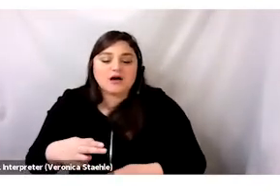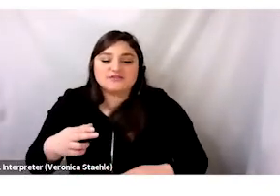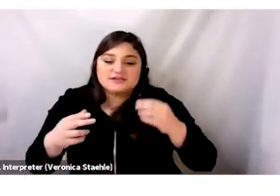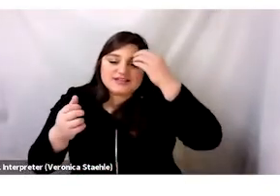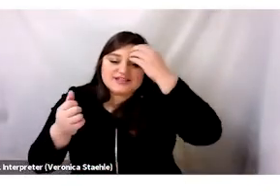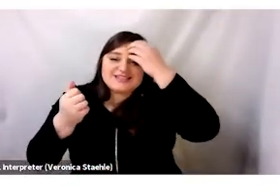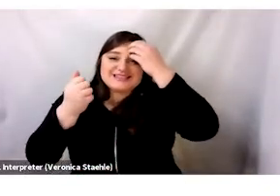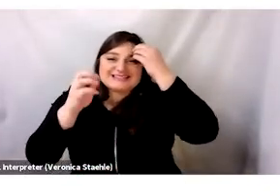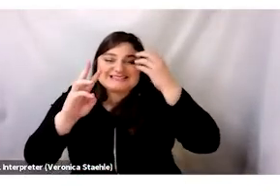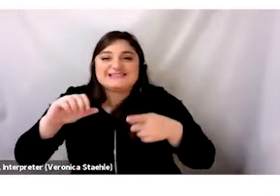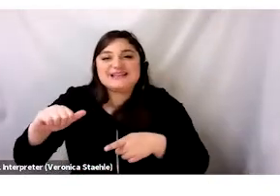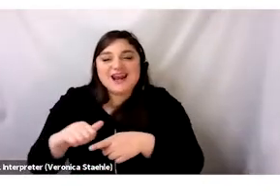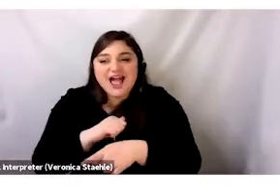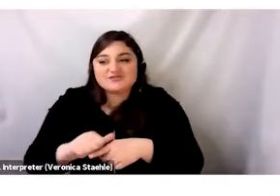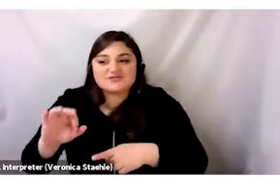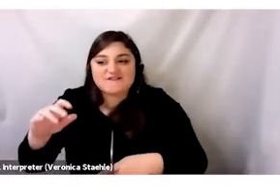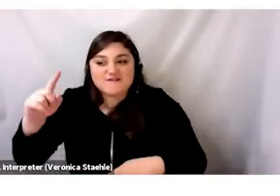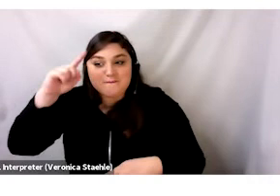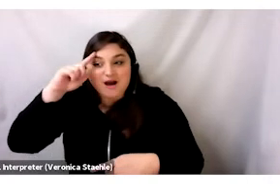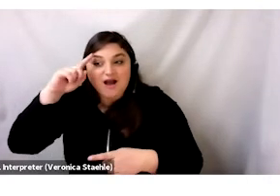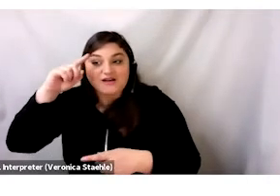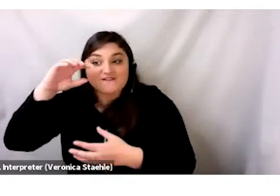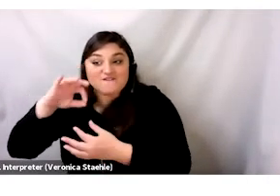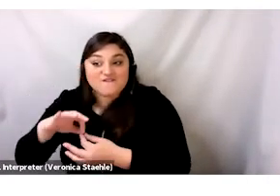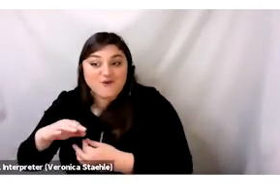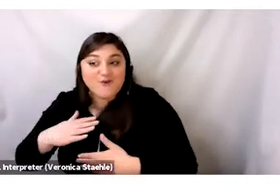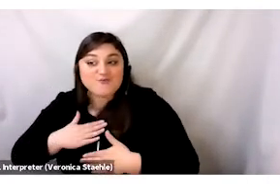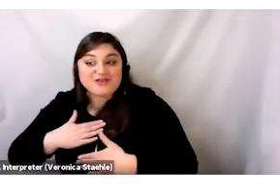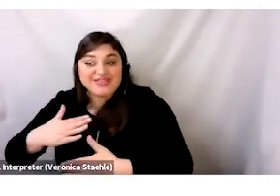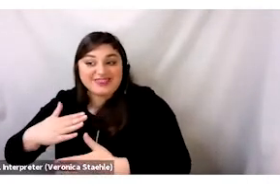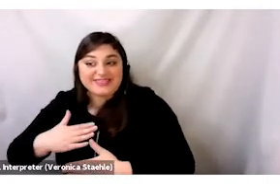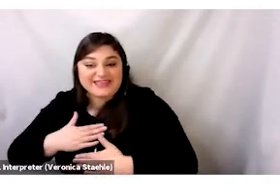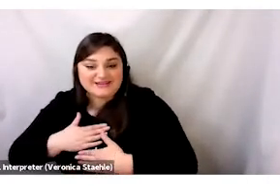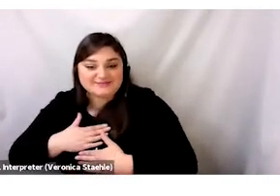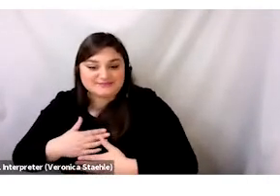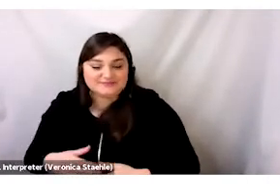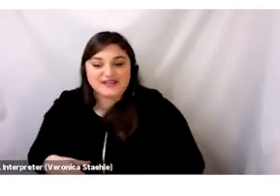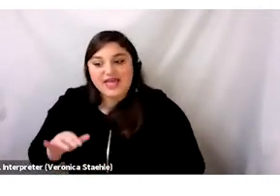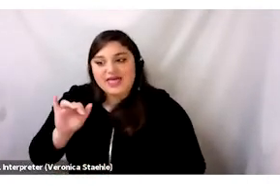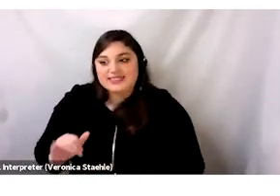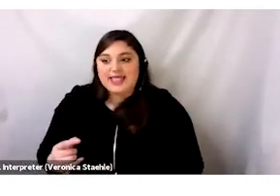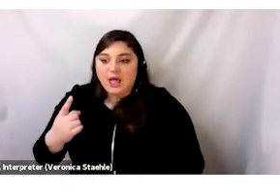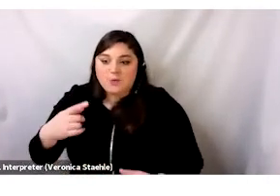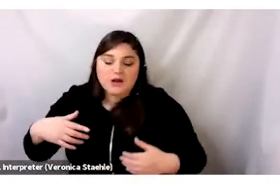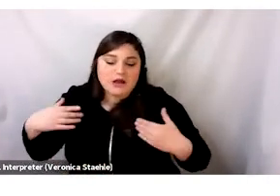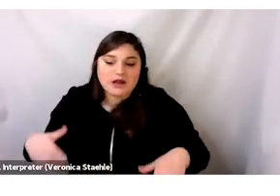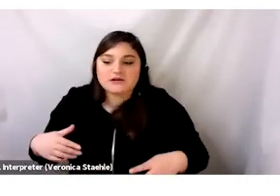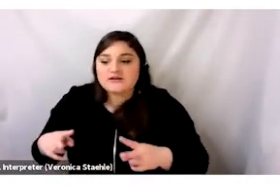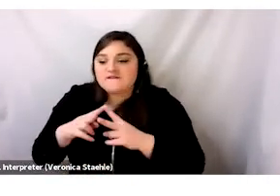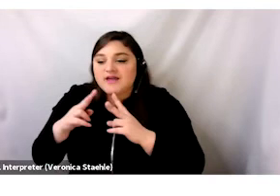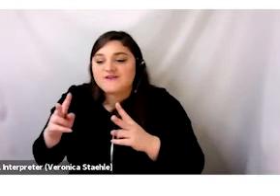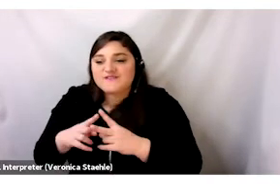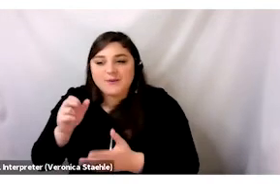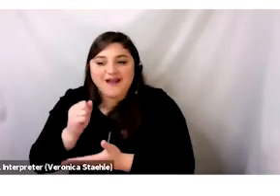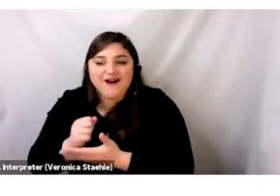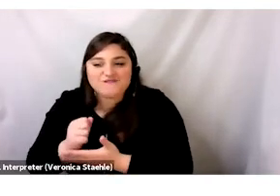exercises of mindful breathing. That one I have found really, really helpful in that zooming out